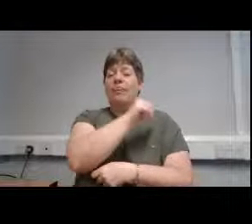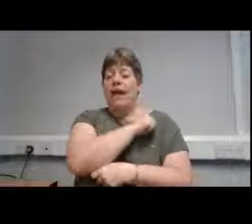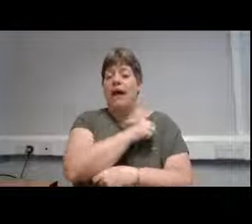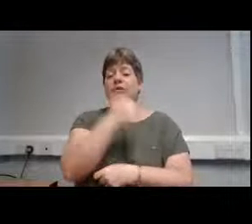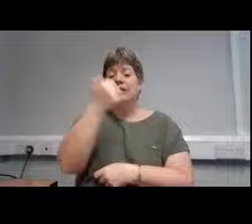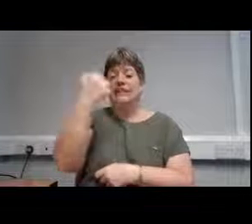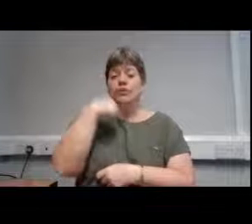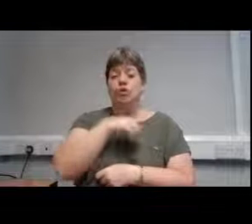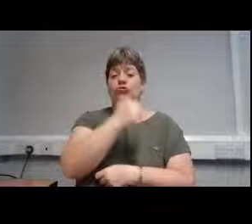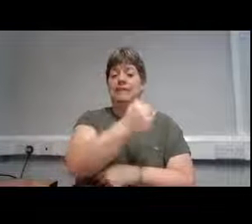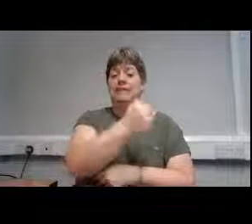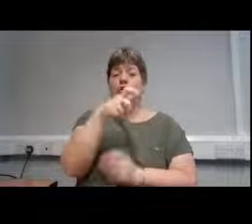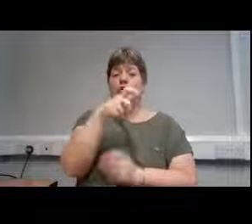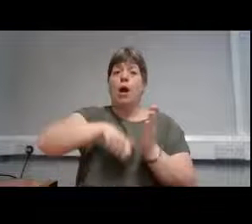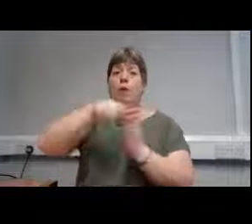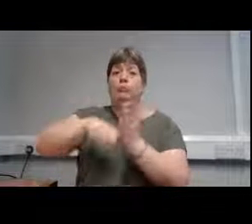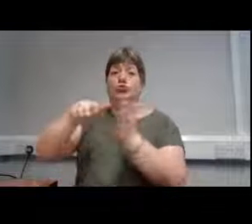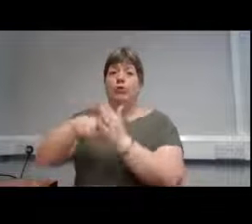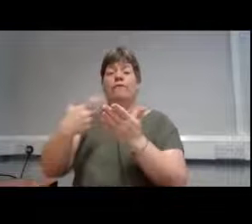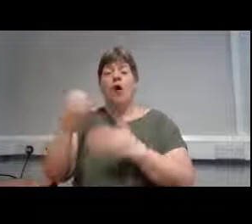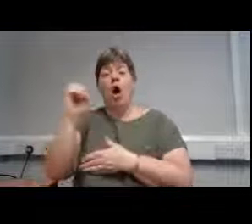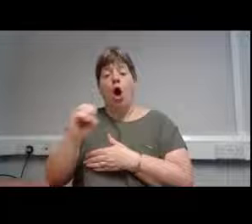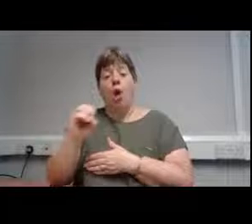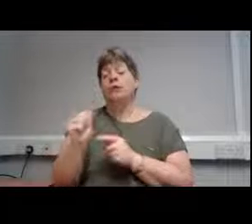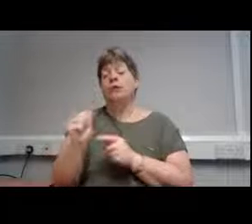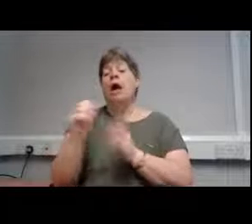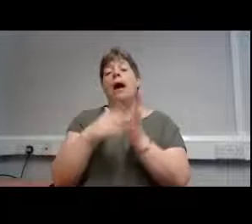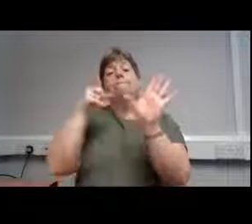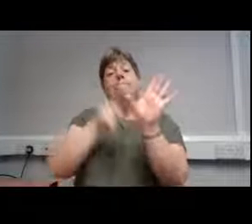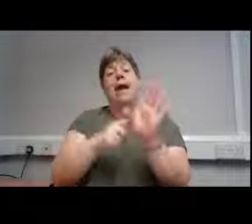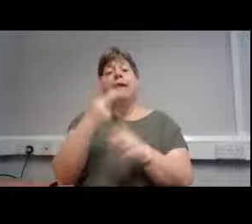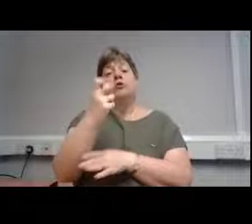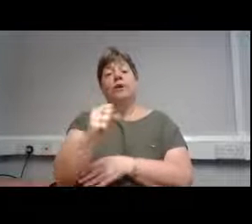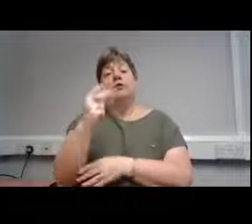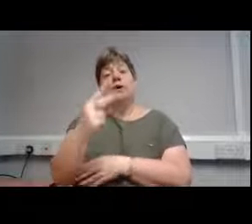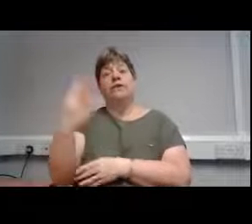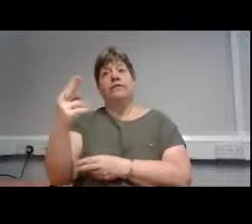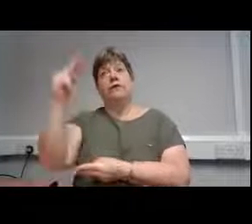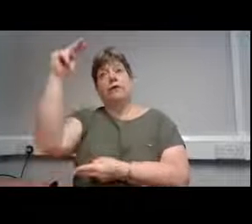21,662 prescriptions for opioids. And in May 24, that's dropped to